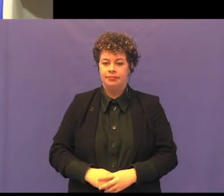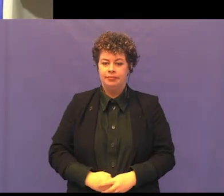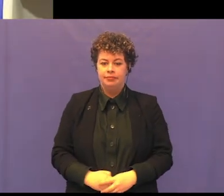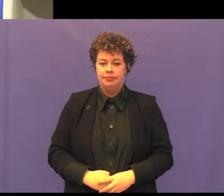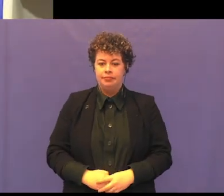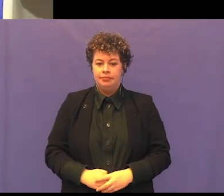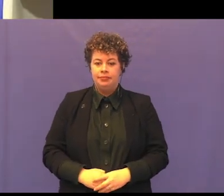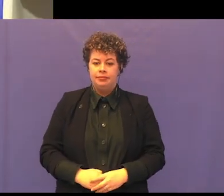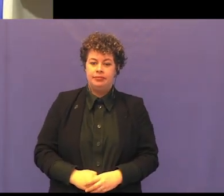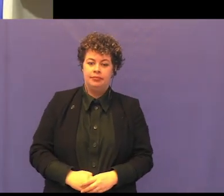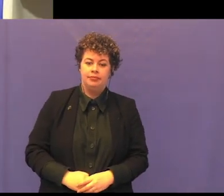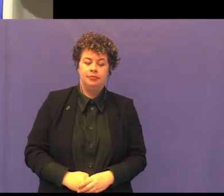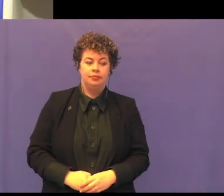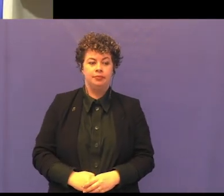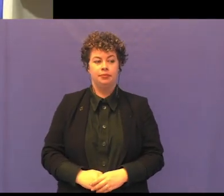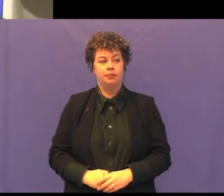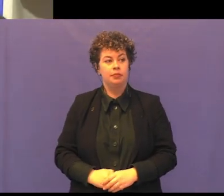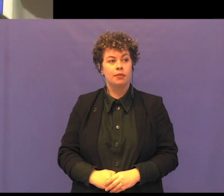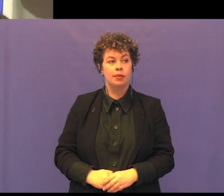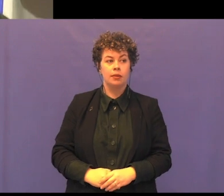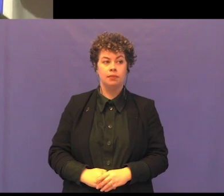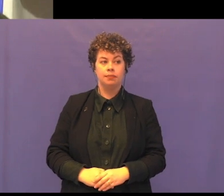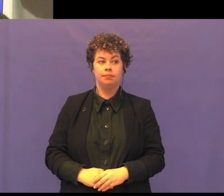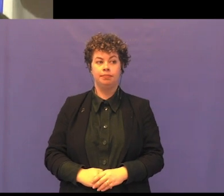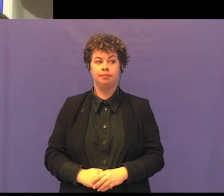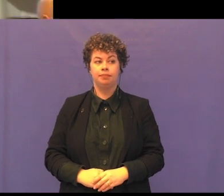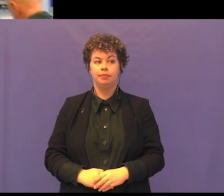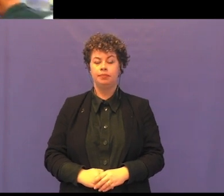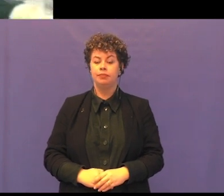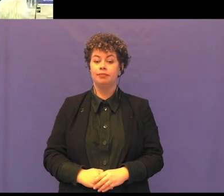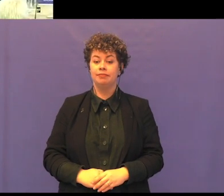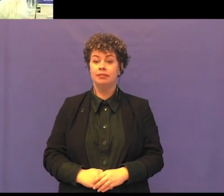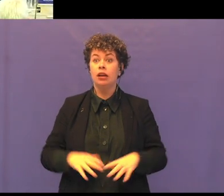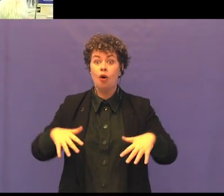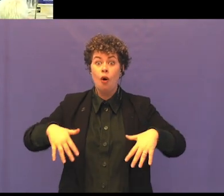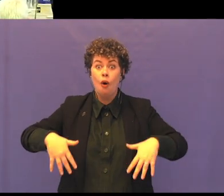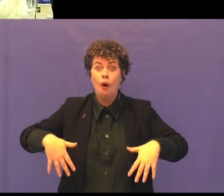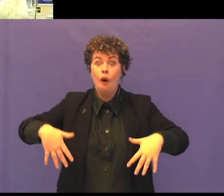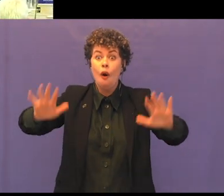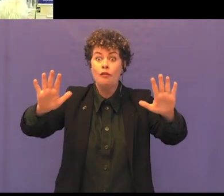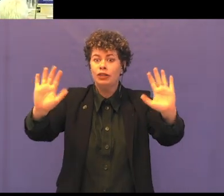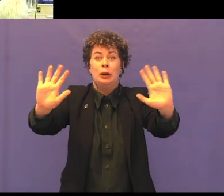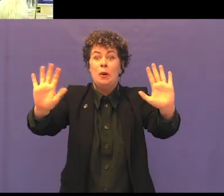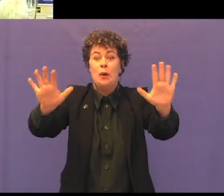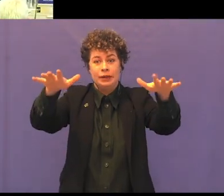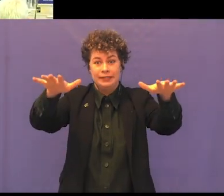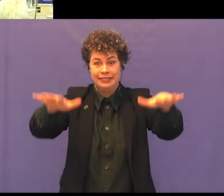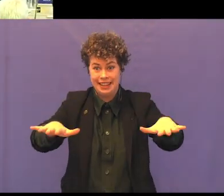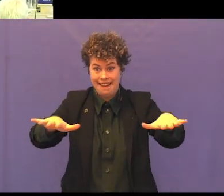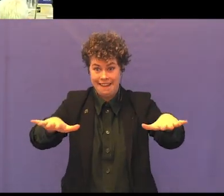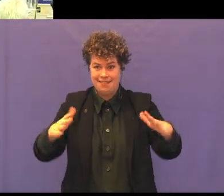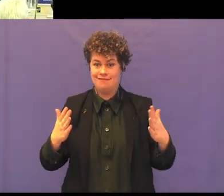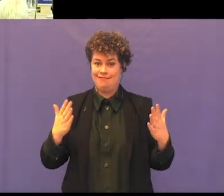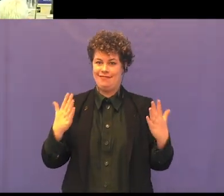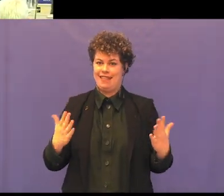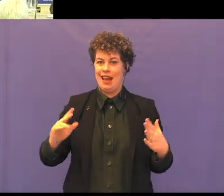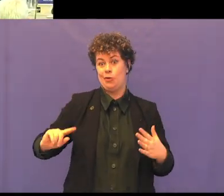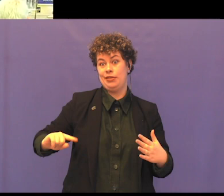Don't go anywhere because we're going to start the next session very, very soon, and I'm going to hand over to Anya.